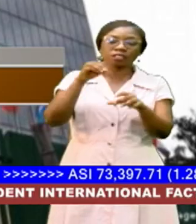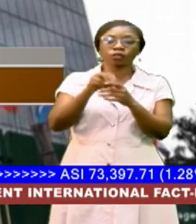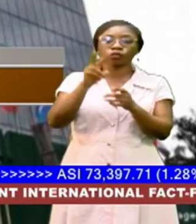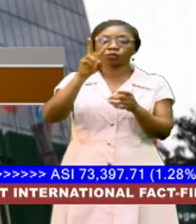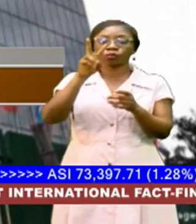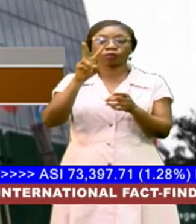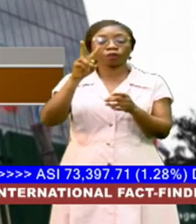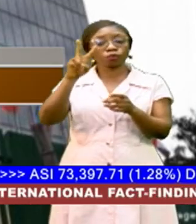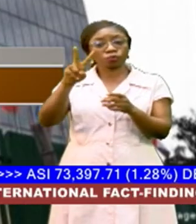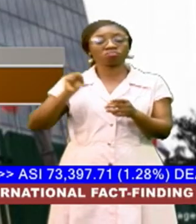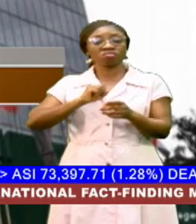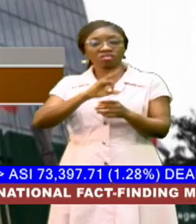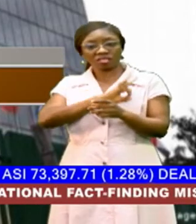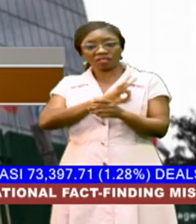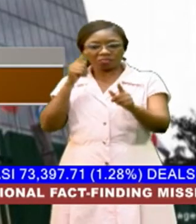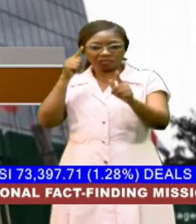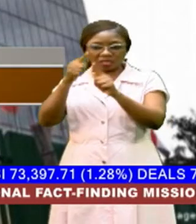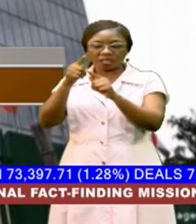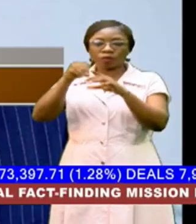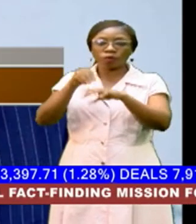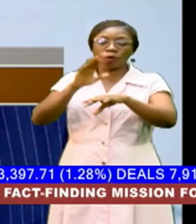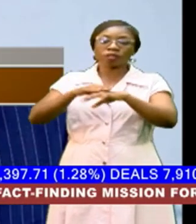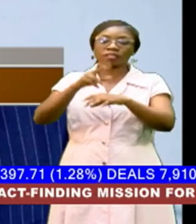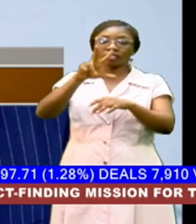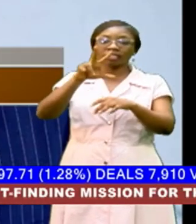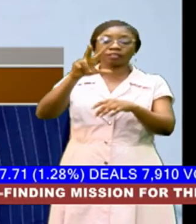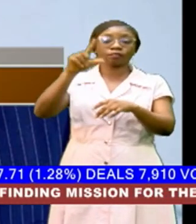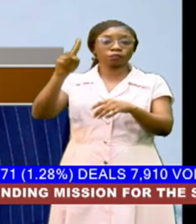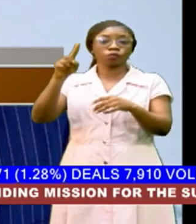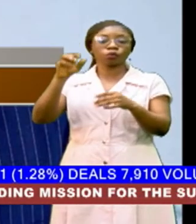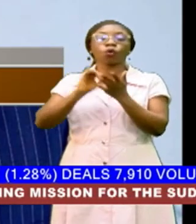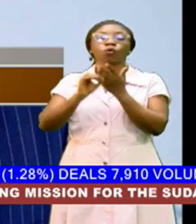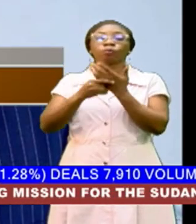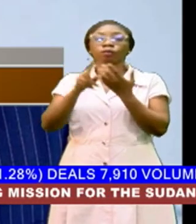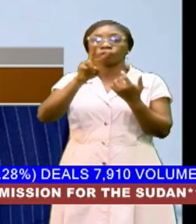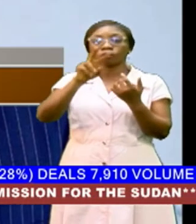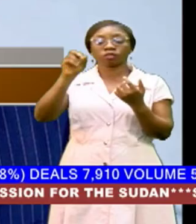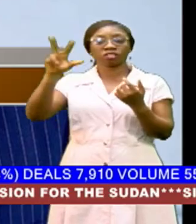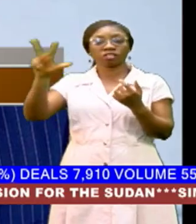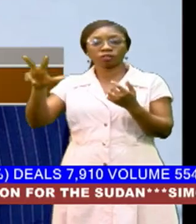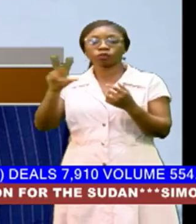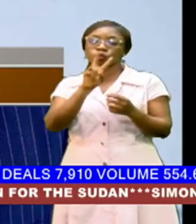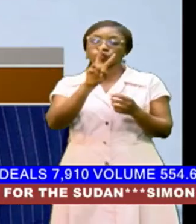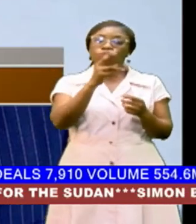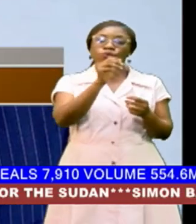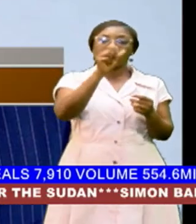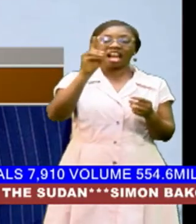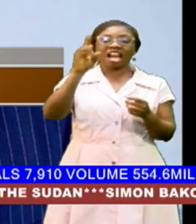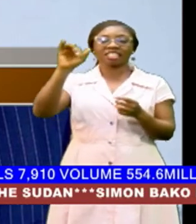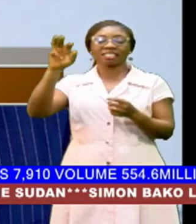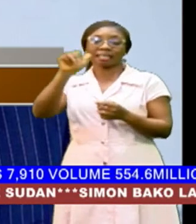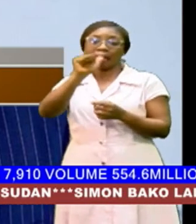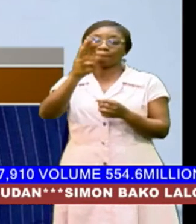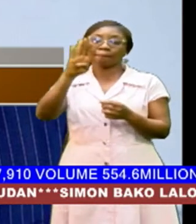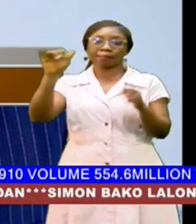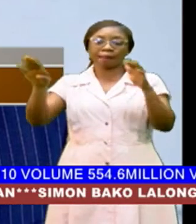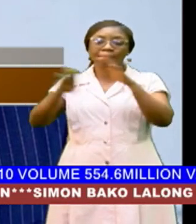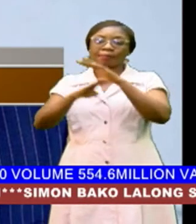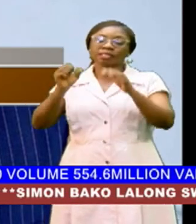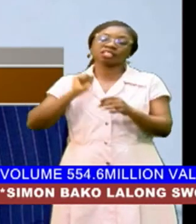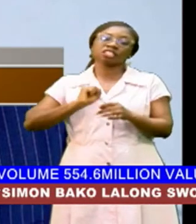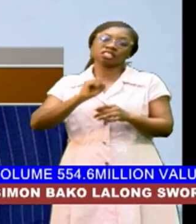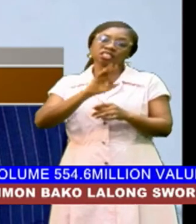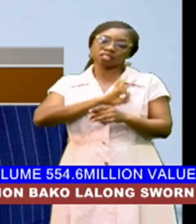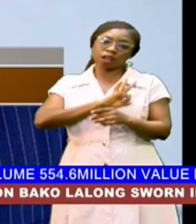staff. Specifically, on the 31st of October 2023, 2 Addis Ababa-based staff were unlawfully